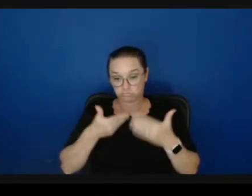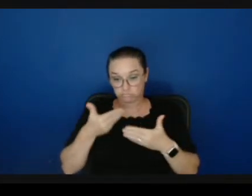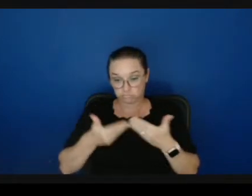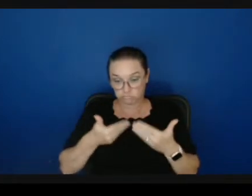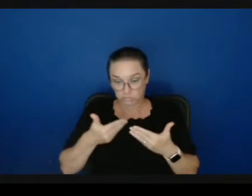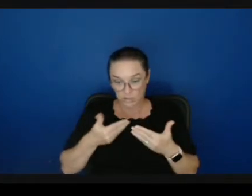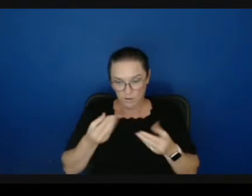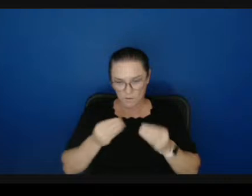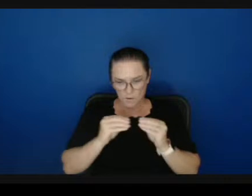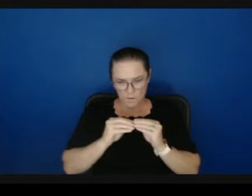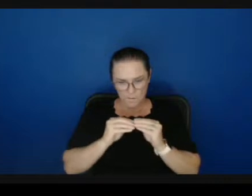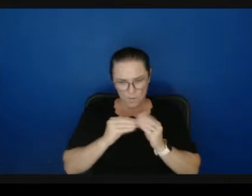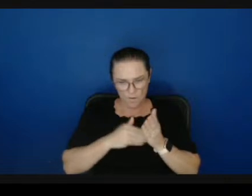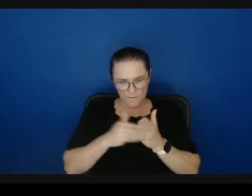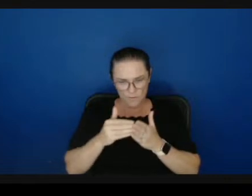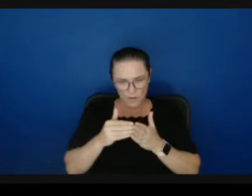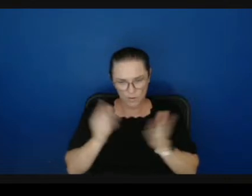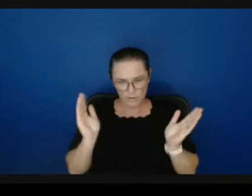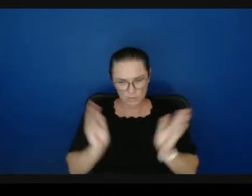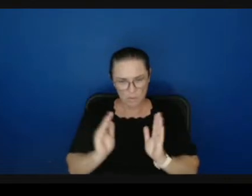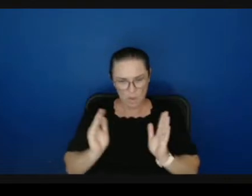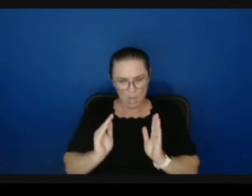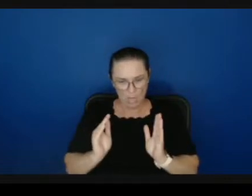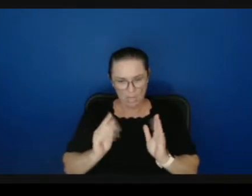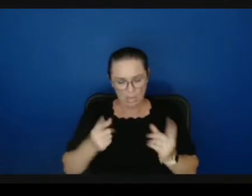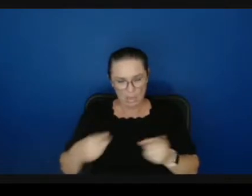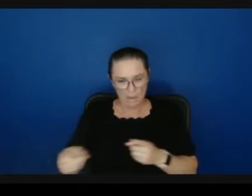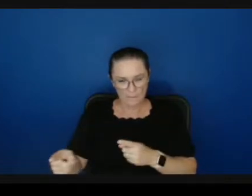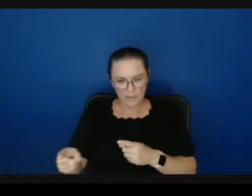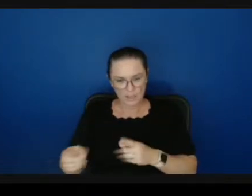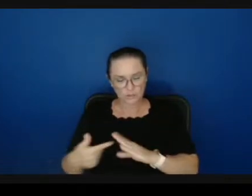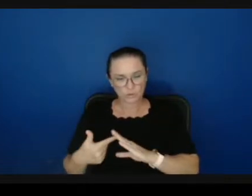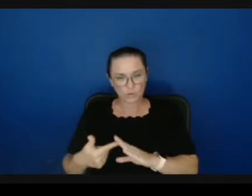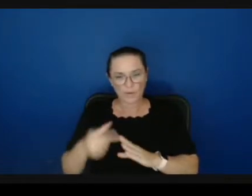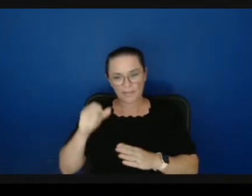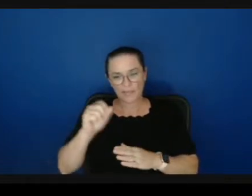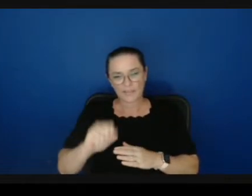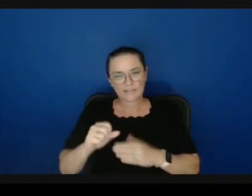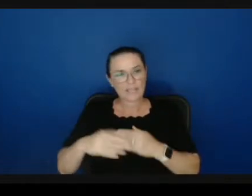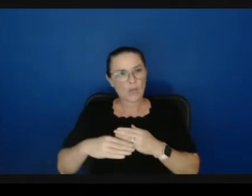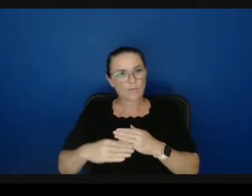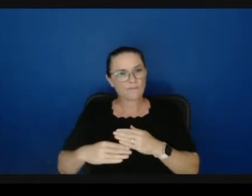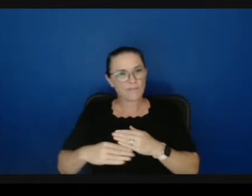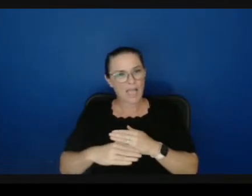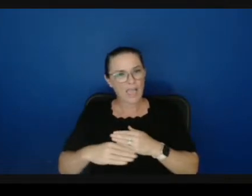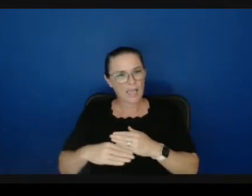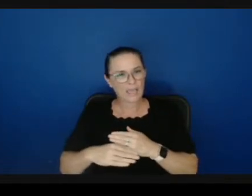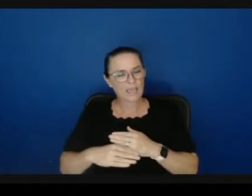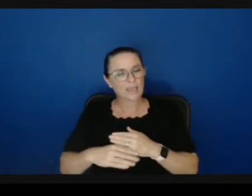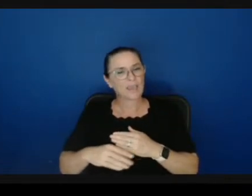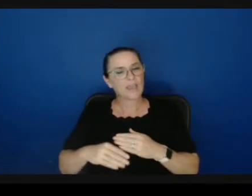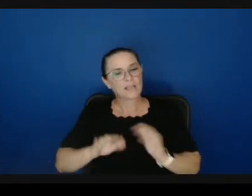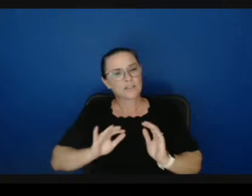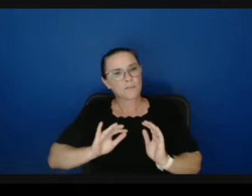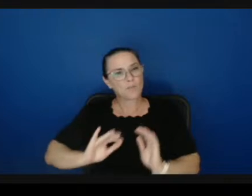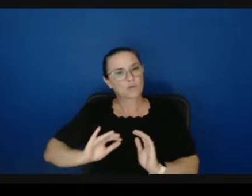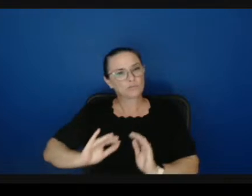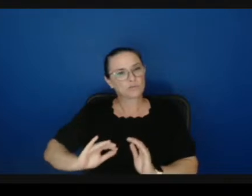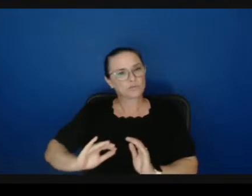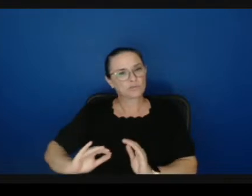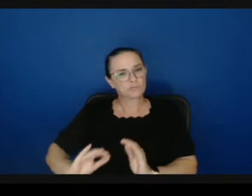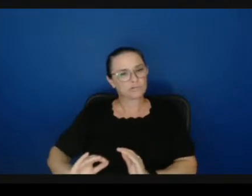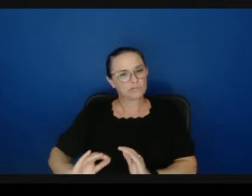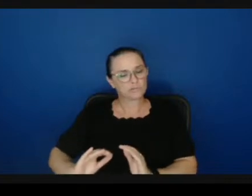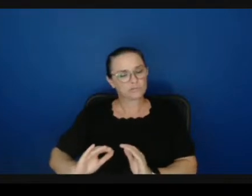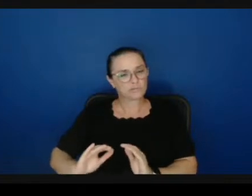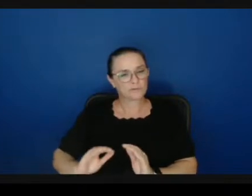more frequently over time, just by just showing that south flank is being pushed through intrusion. We would see if there is intrusion, the GPS signals